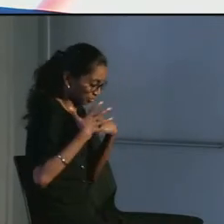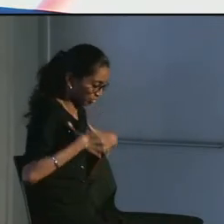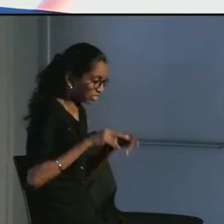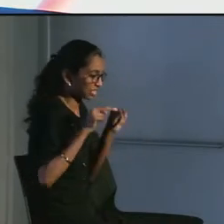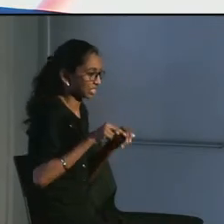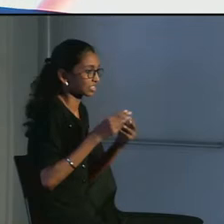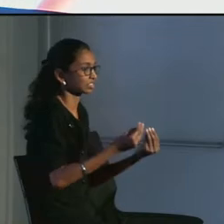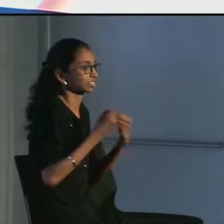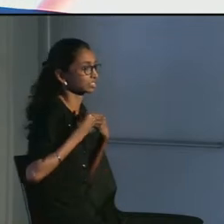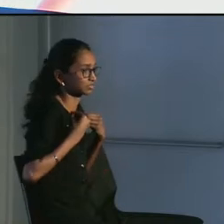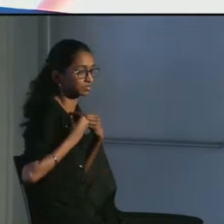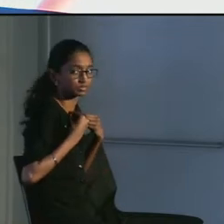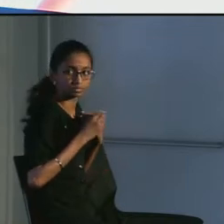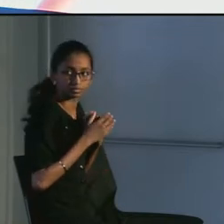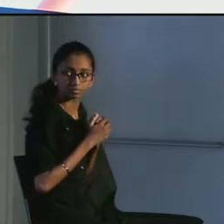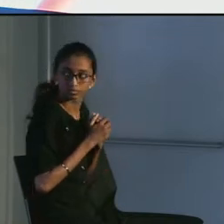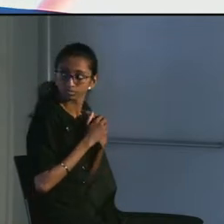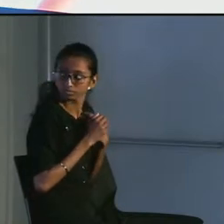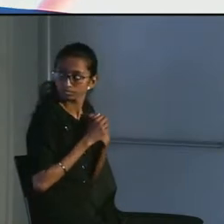to inhabit.